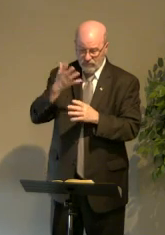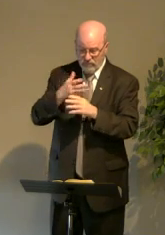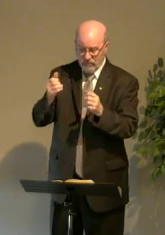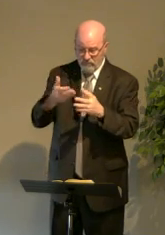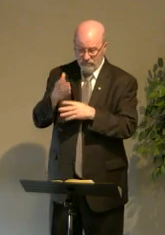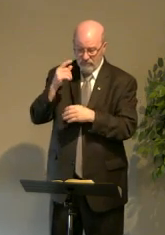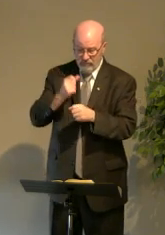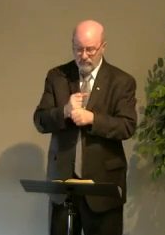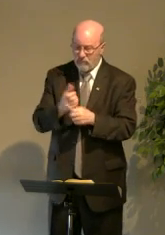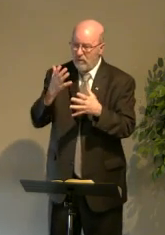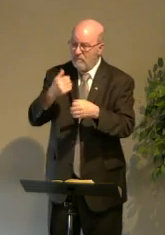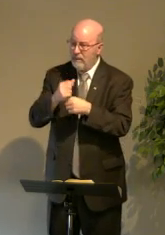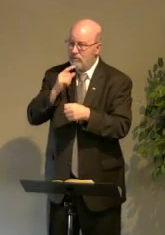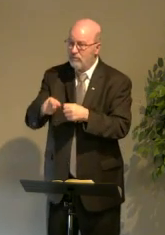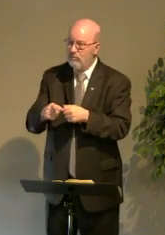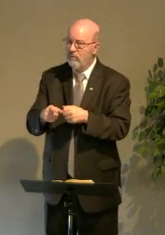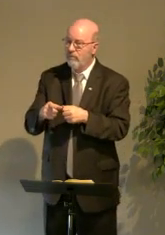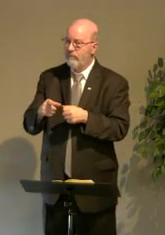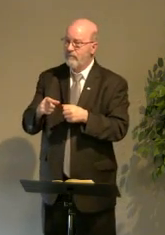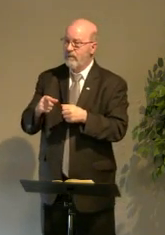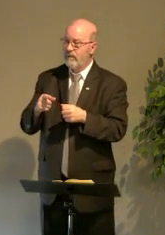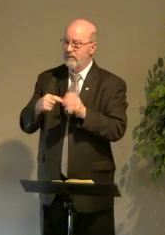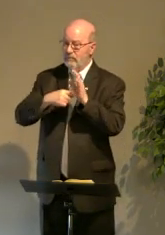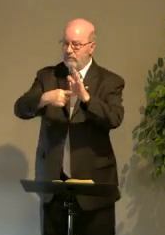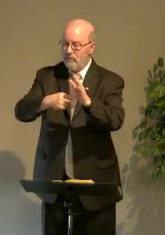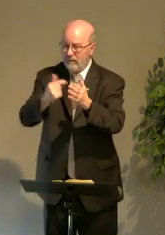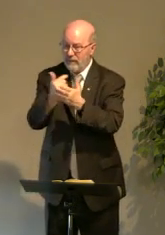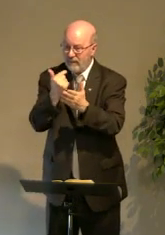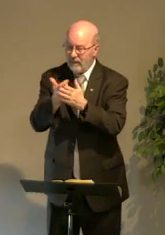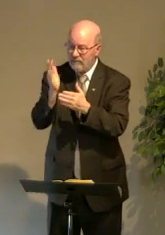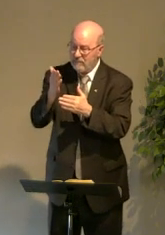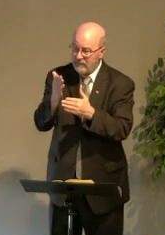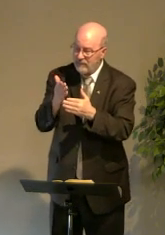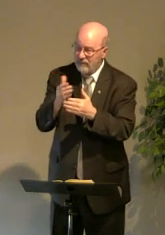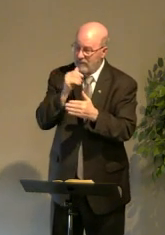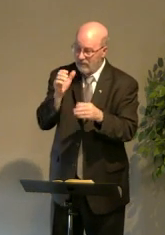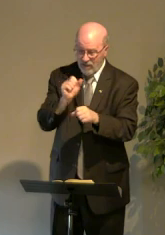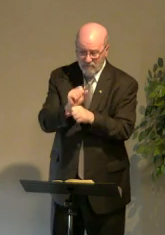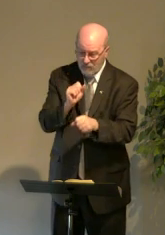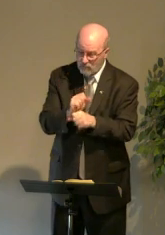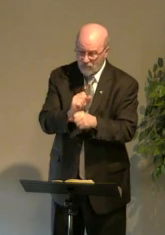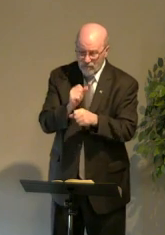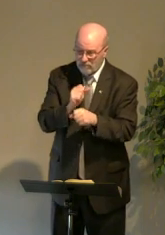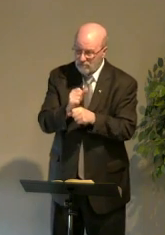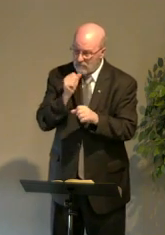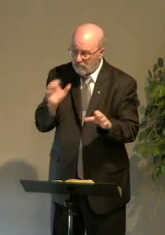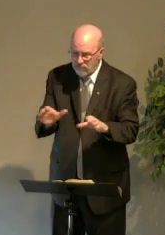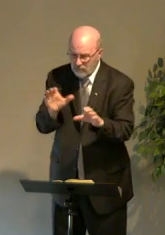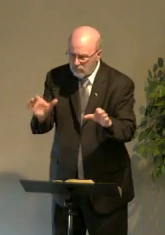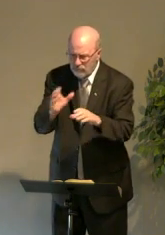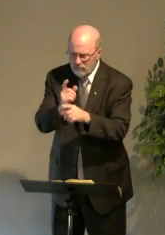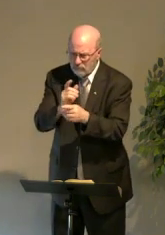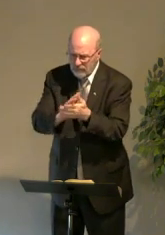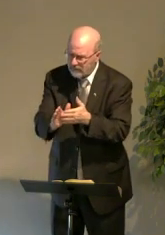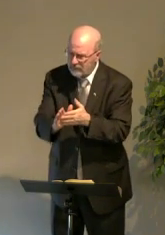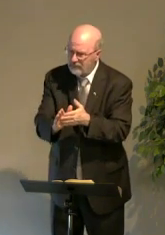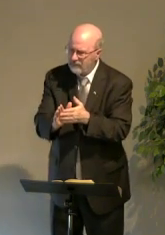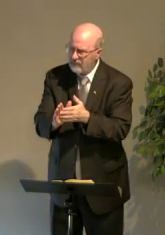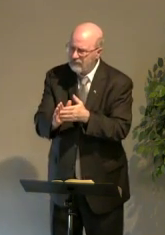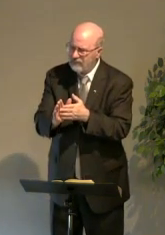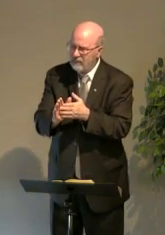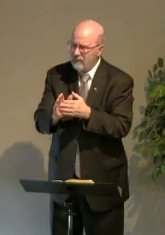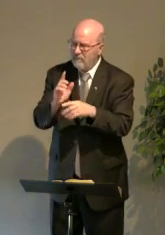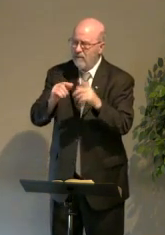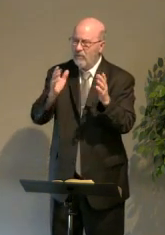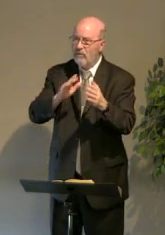faith. We want to make sure that we're portraying the gospel message. It's not by works. It's not by works of righteousness that we have done,